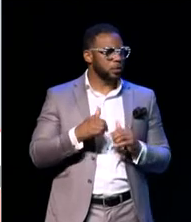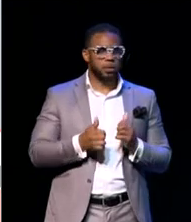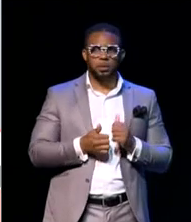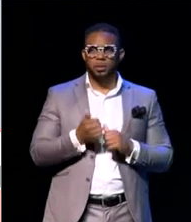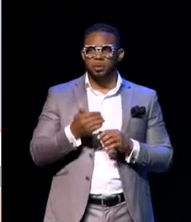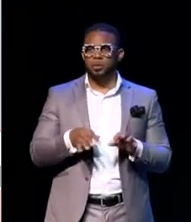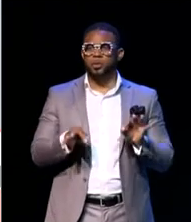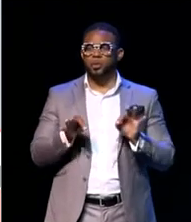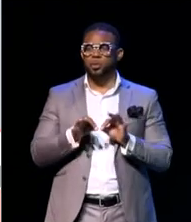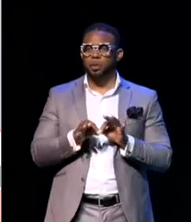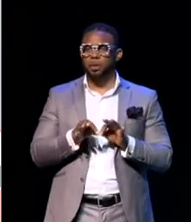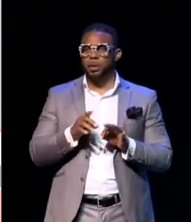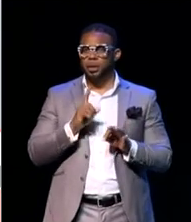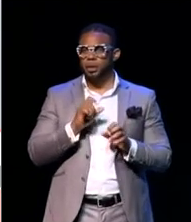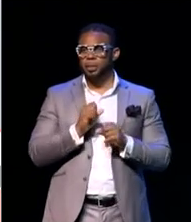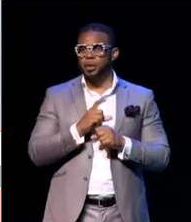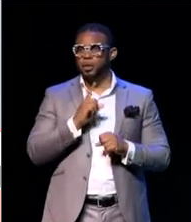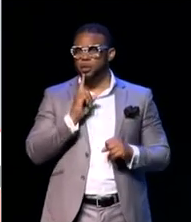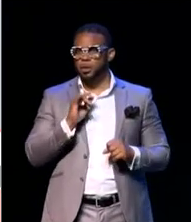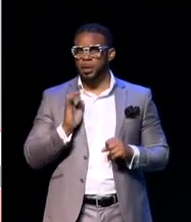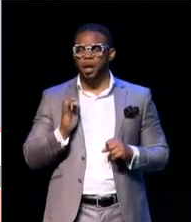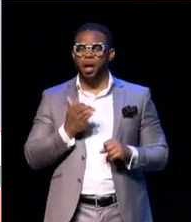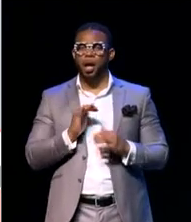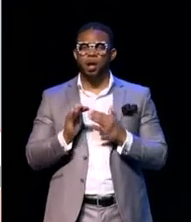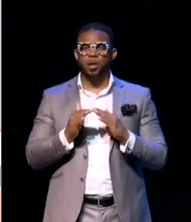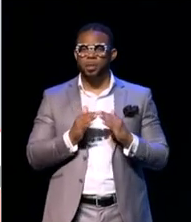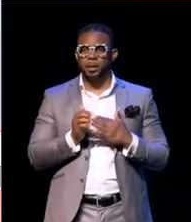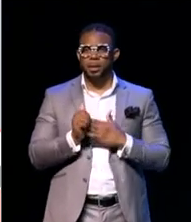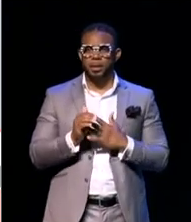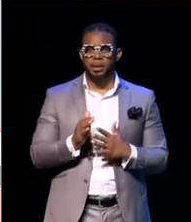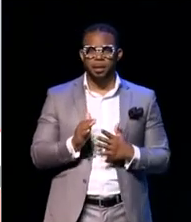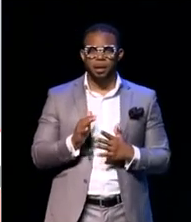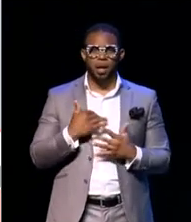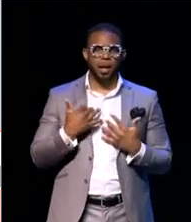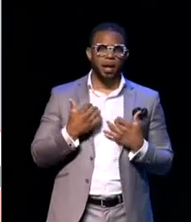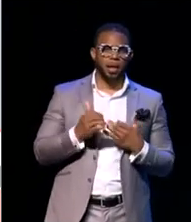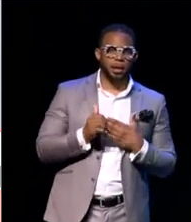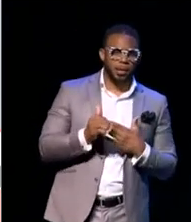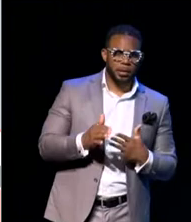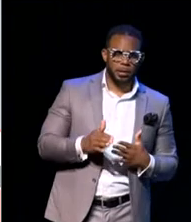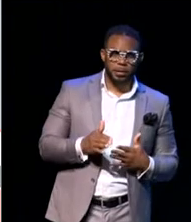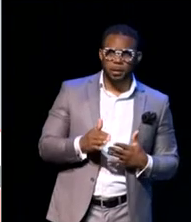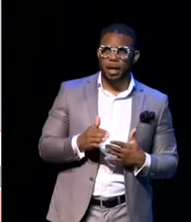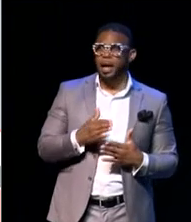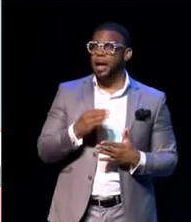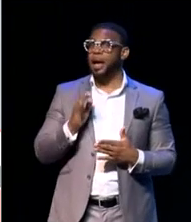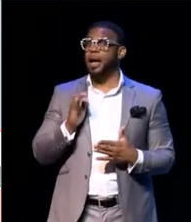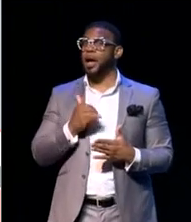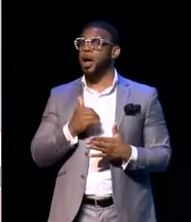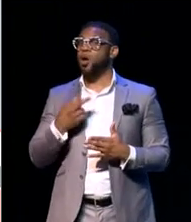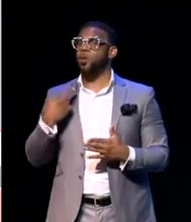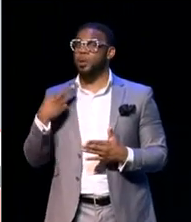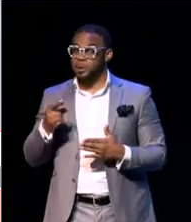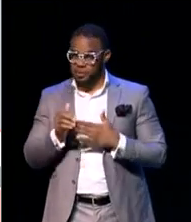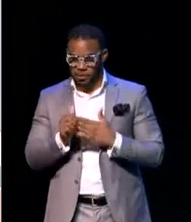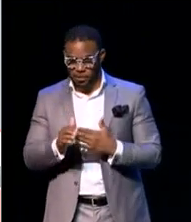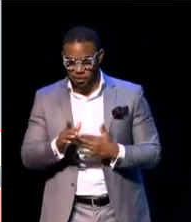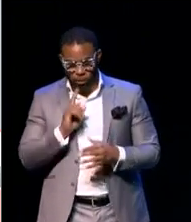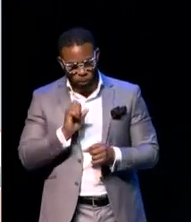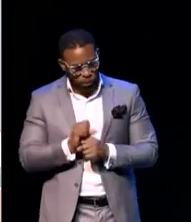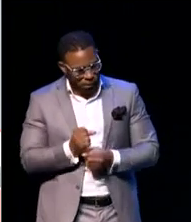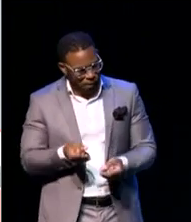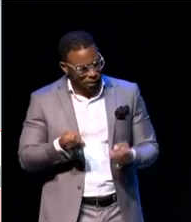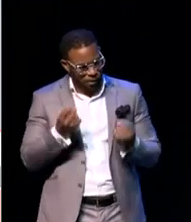most important is to make sure that our community leaders, that our health leaders, and our religious leaders